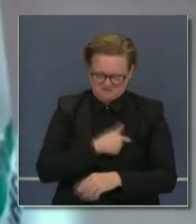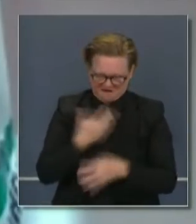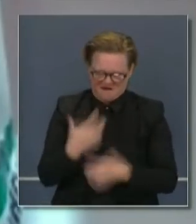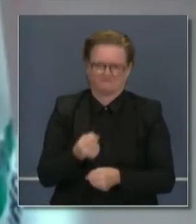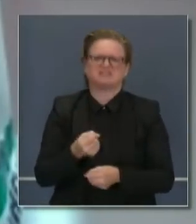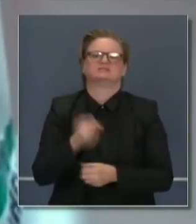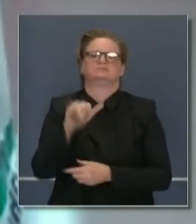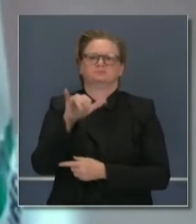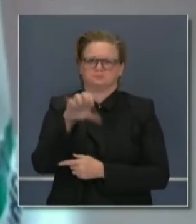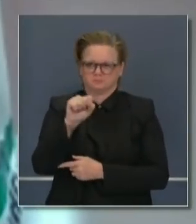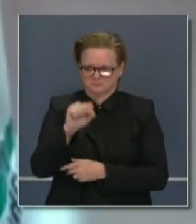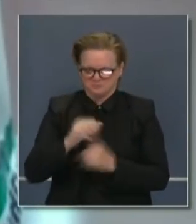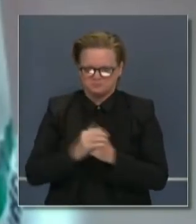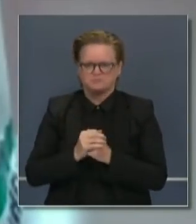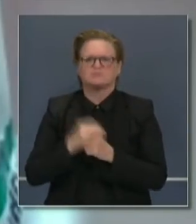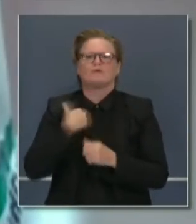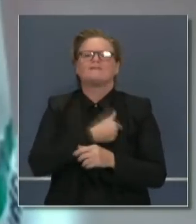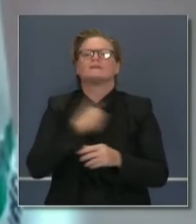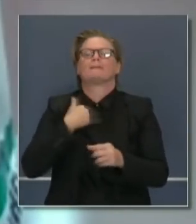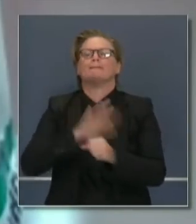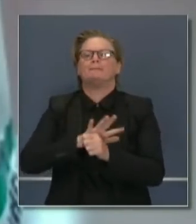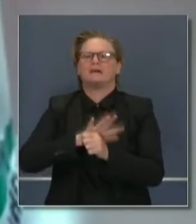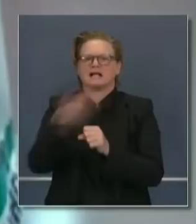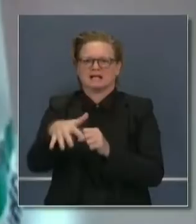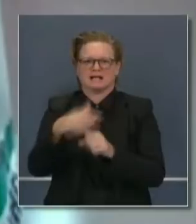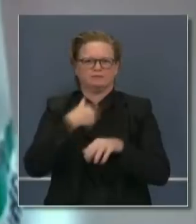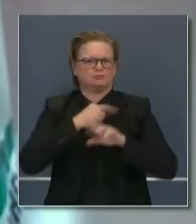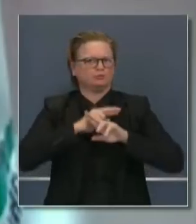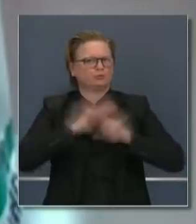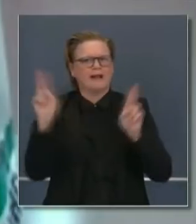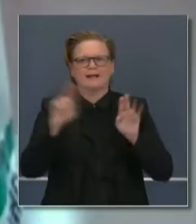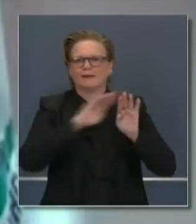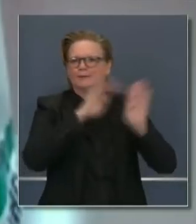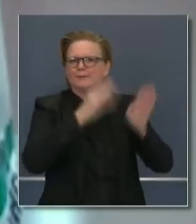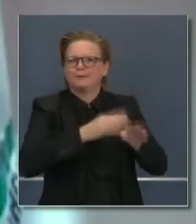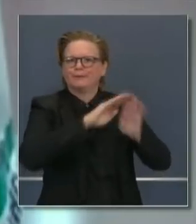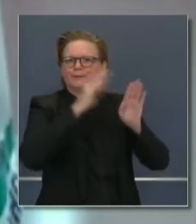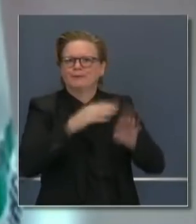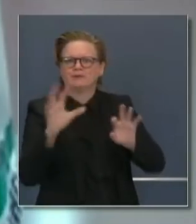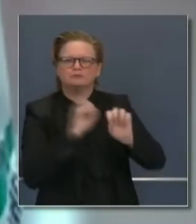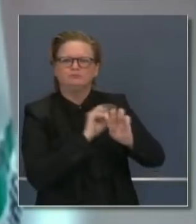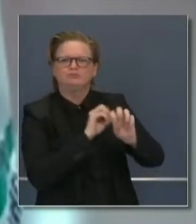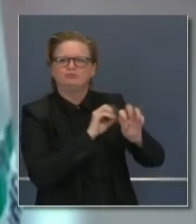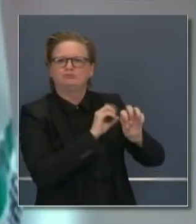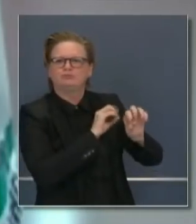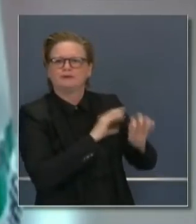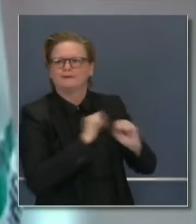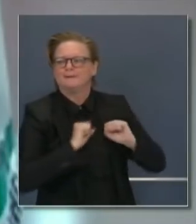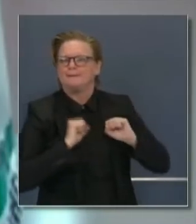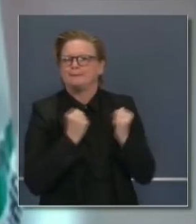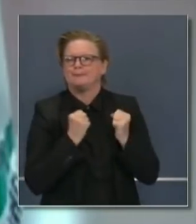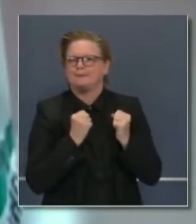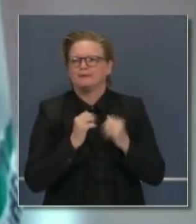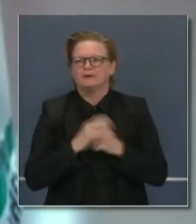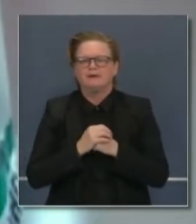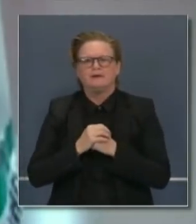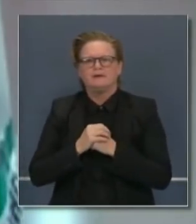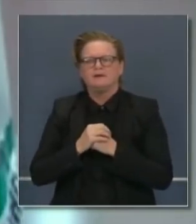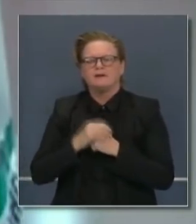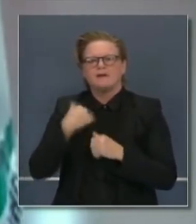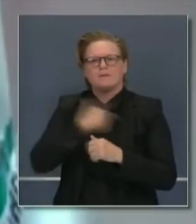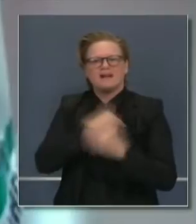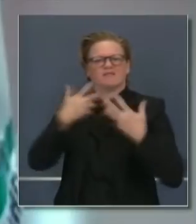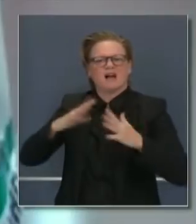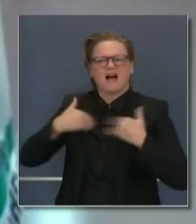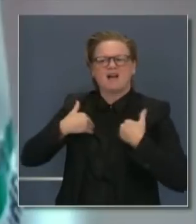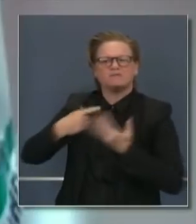have plenty of capacity to store it. And that's part of the conversation that we have today with those regional